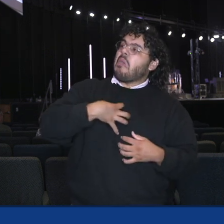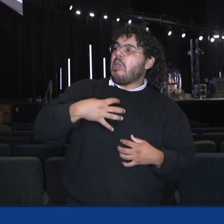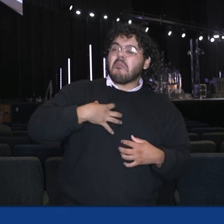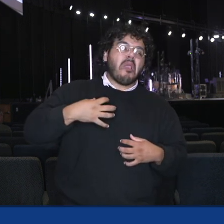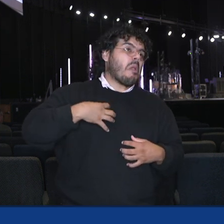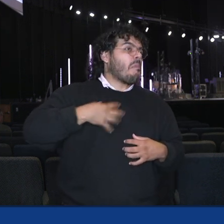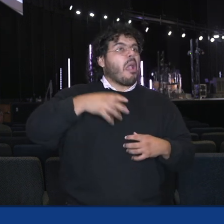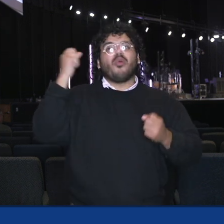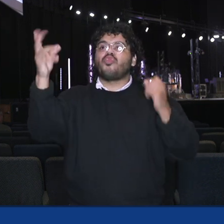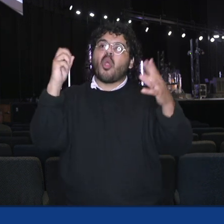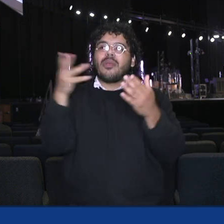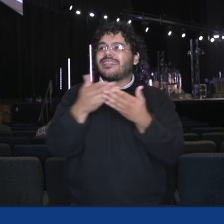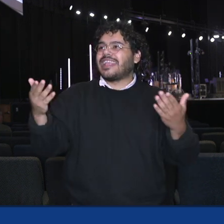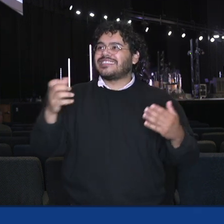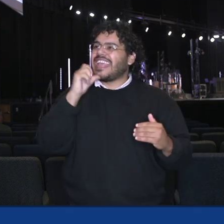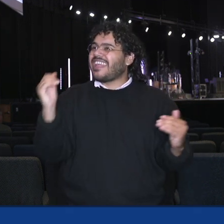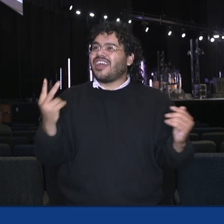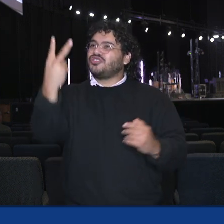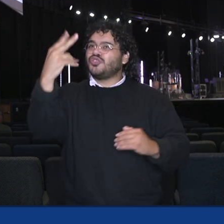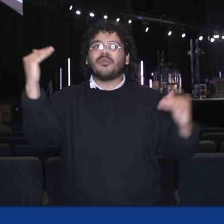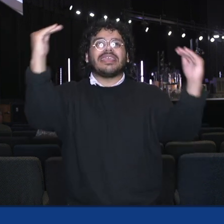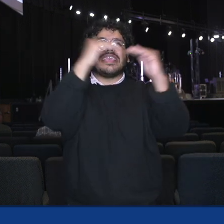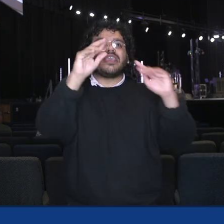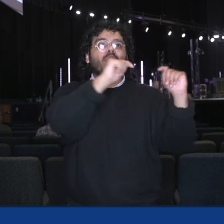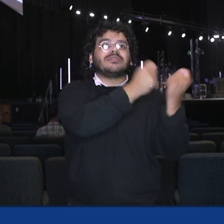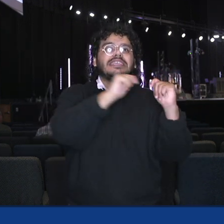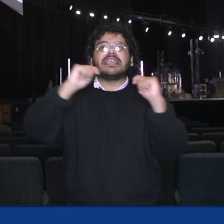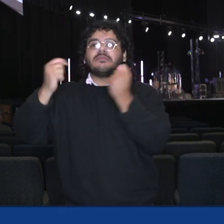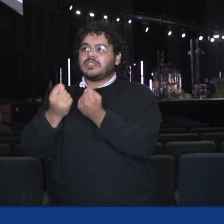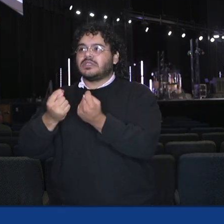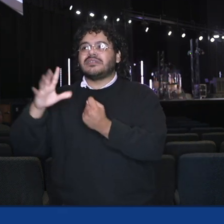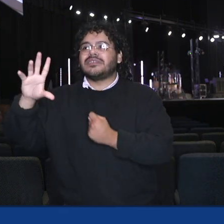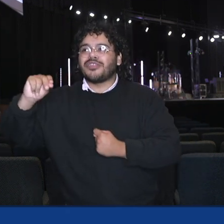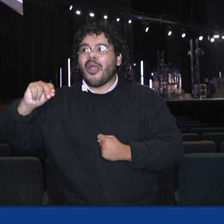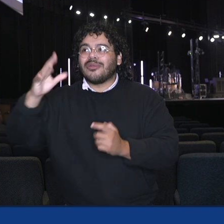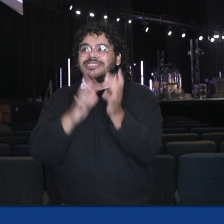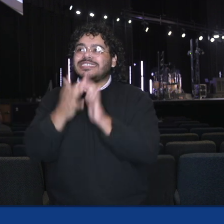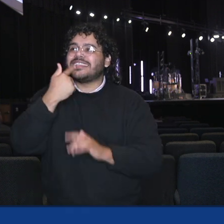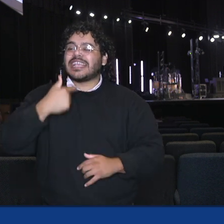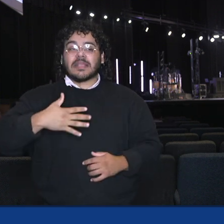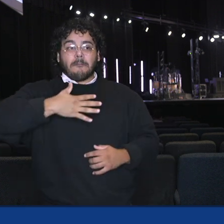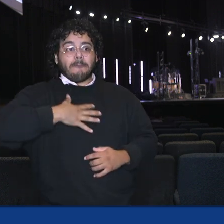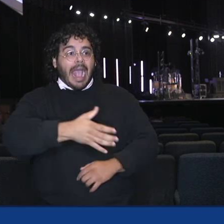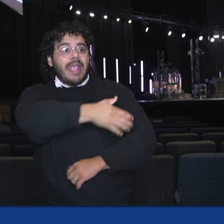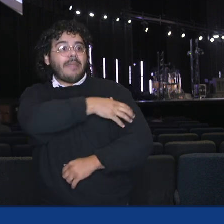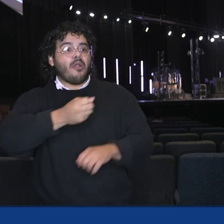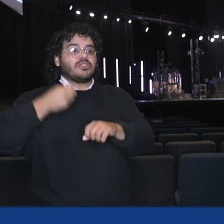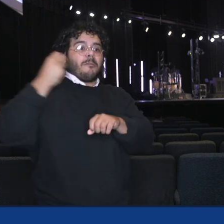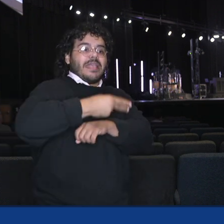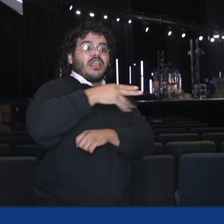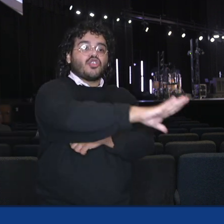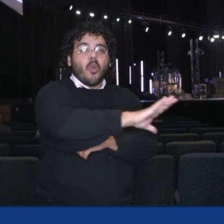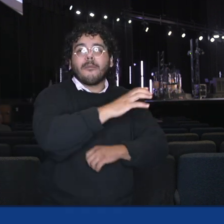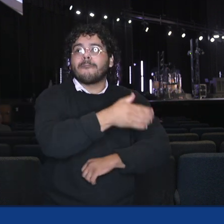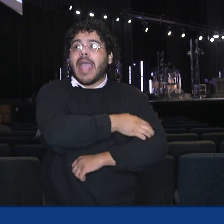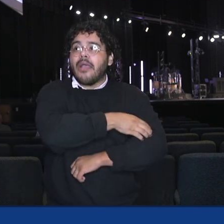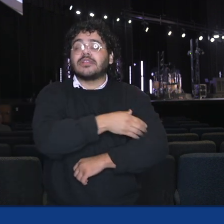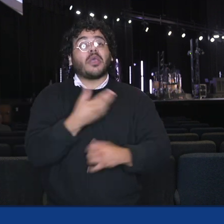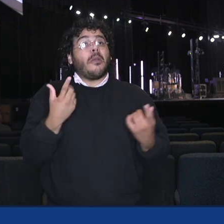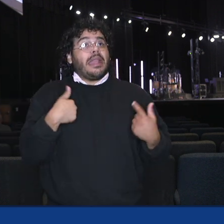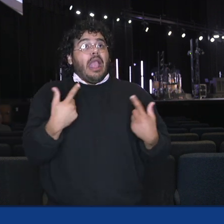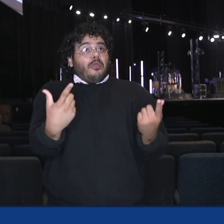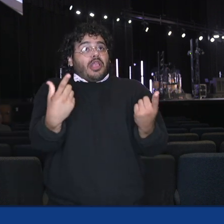and opposite teams on the field. What this means is that Jesus says, my power defeated your power. Now all I have to do is make a